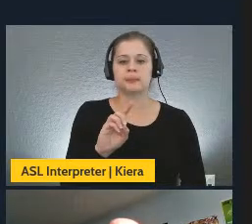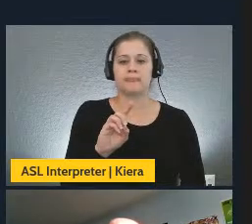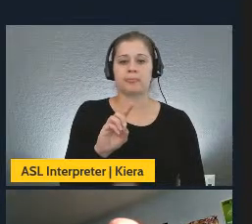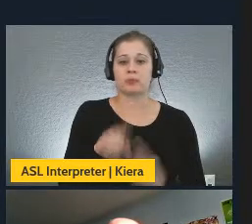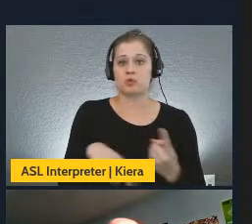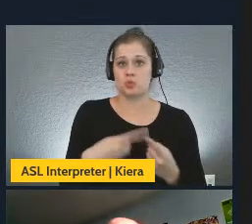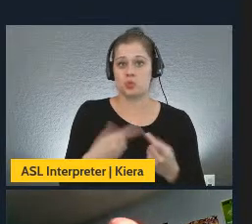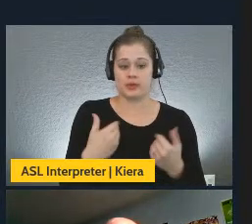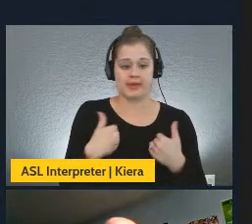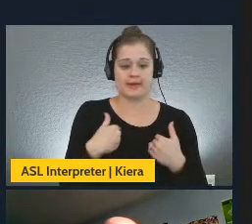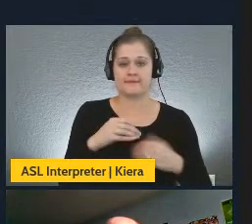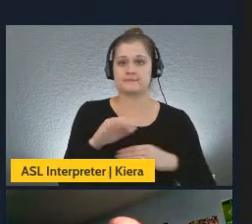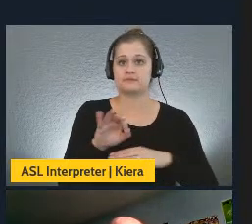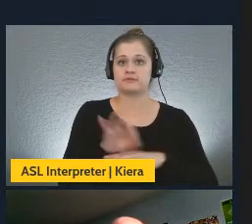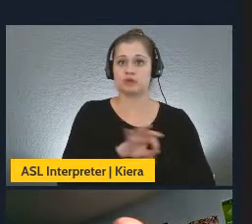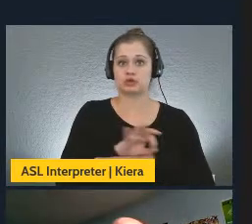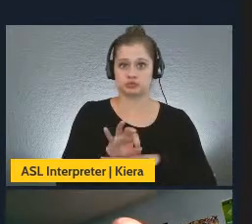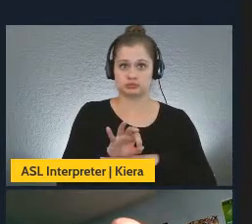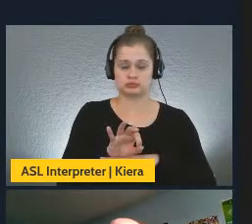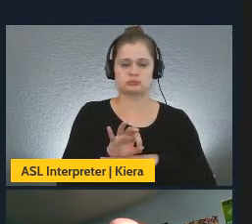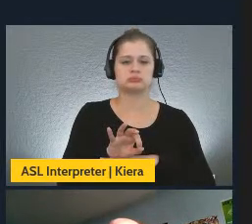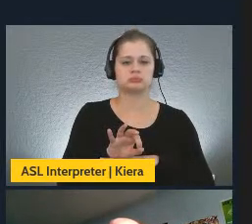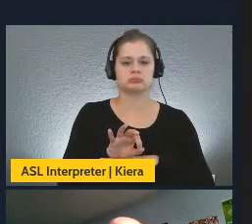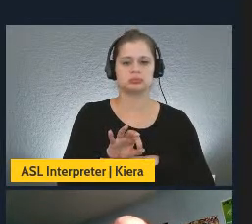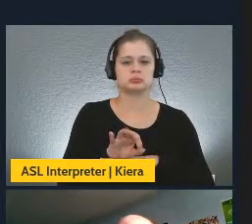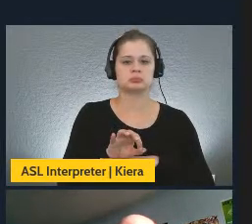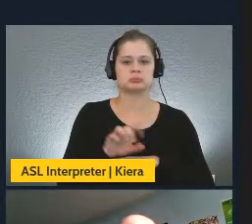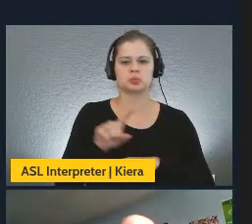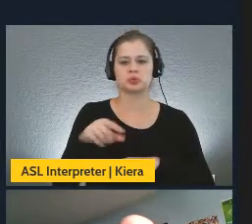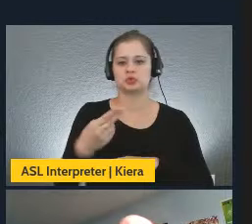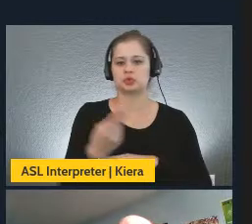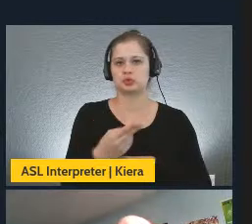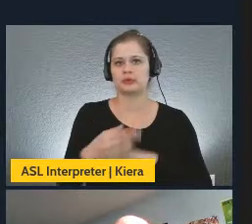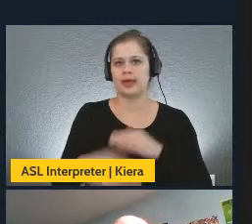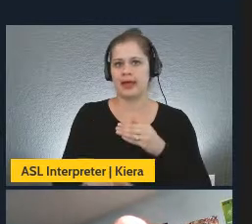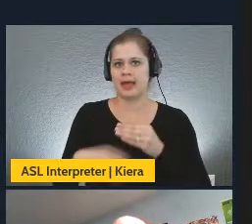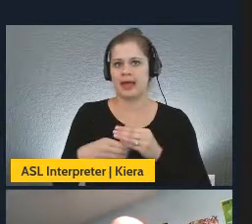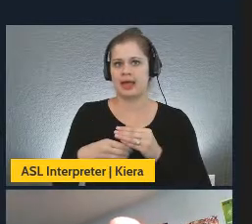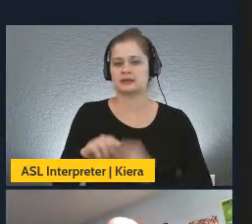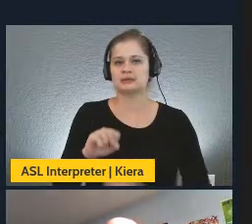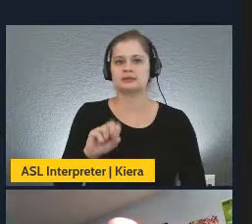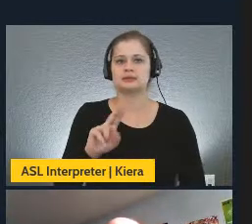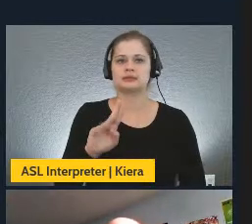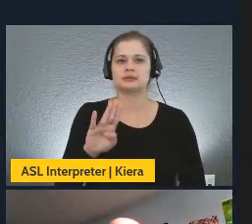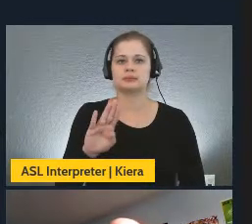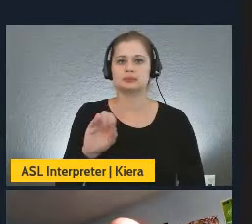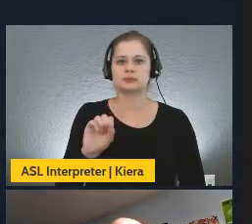function, we just use the add subscription method.